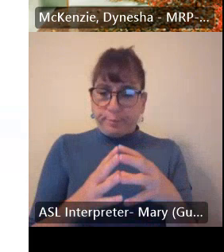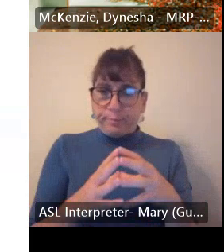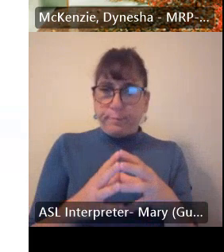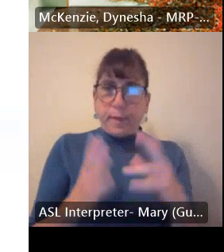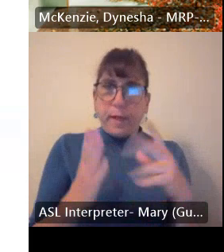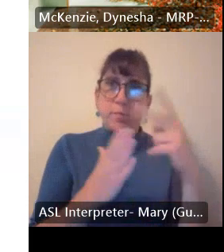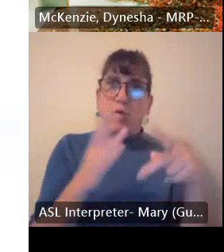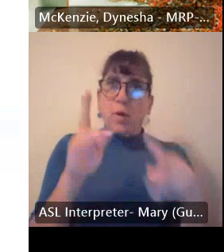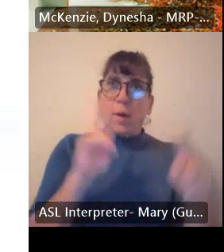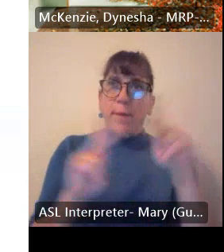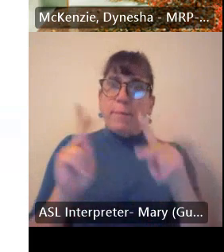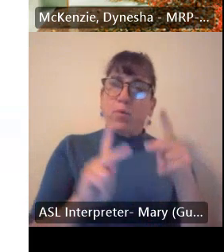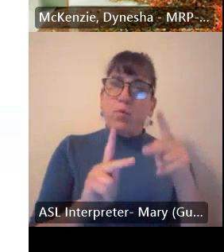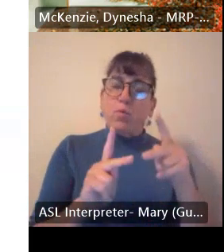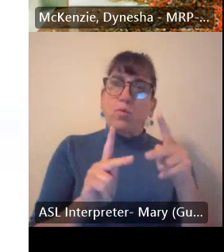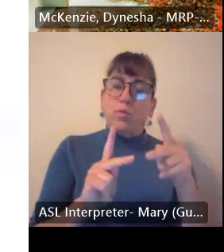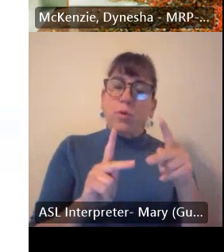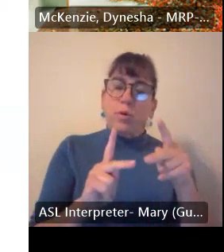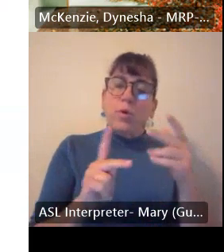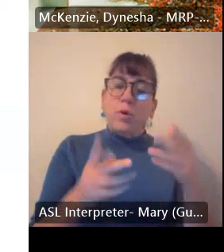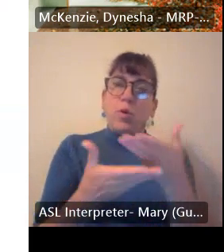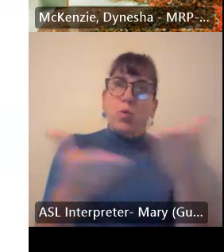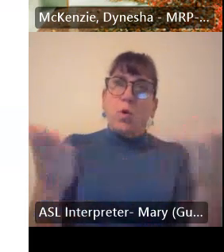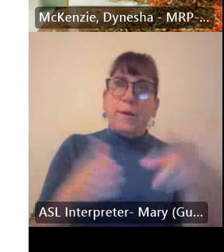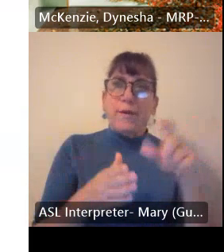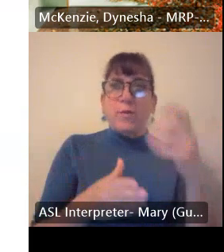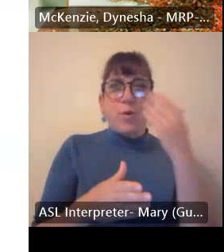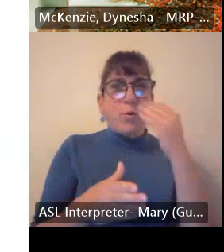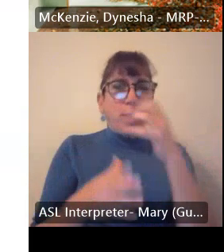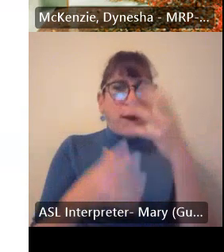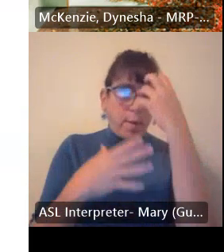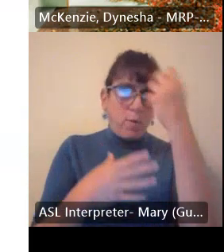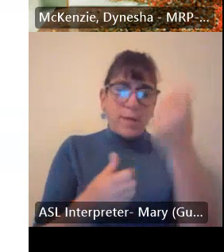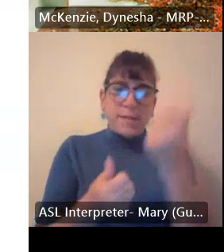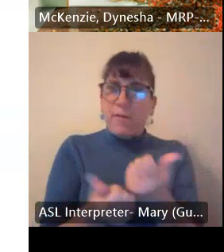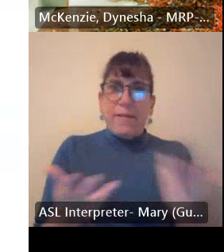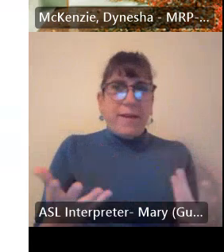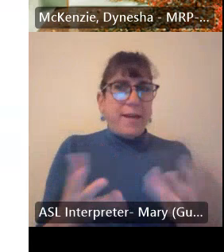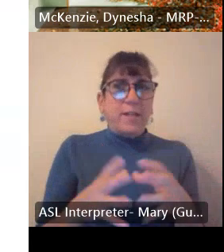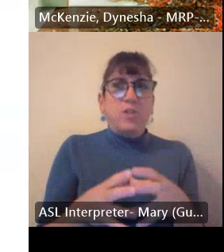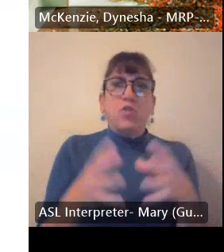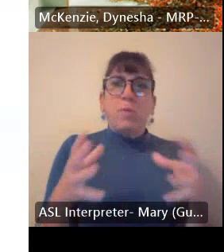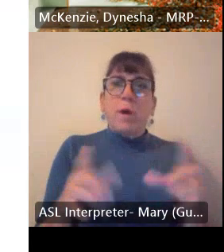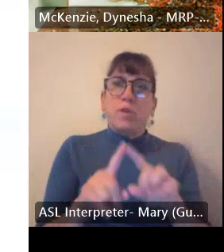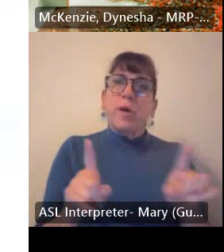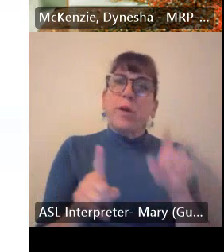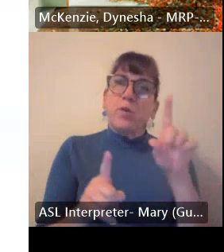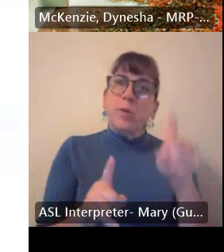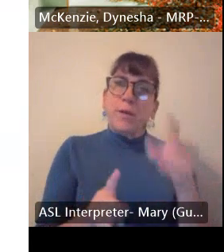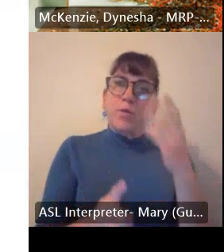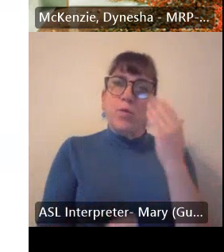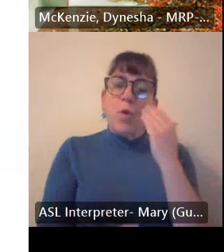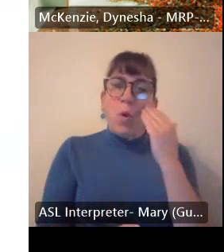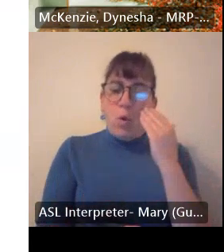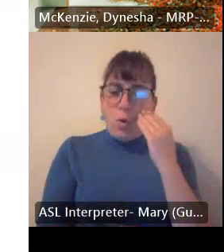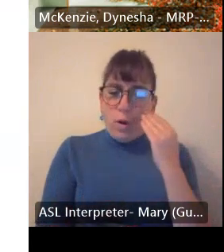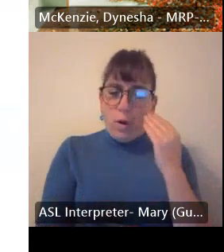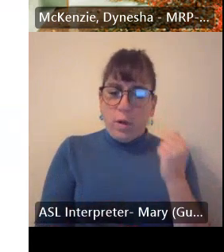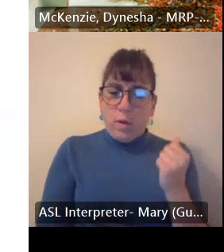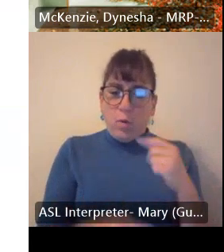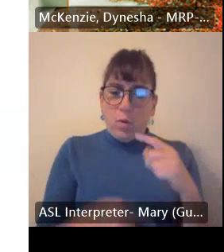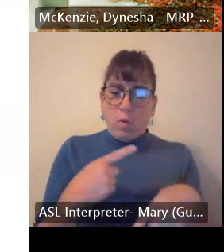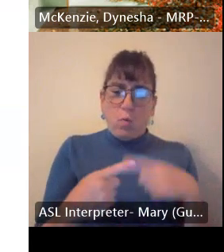program people need to know. You're not going to memorize everything. You can't. It's way too much. But you at least need to know